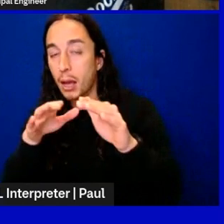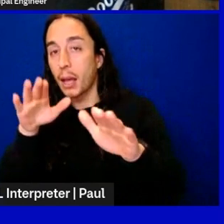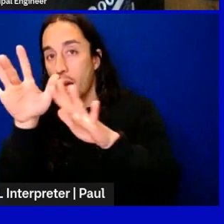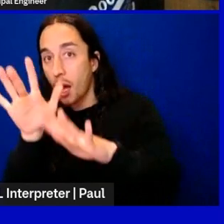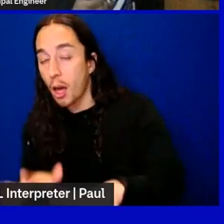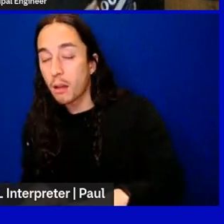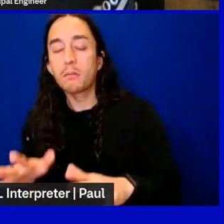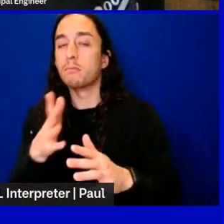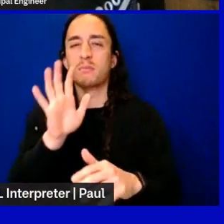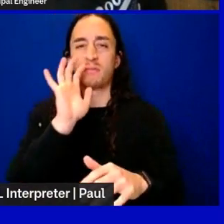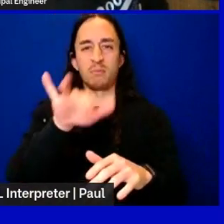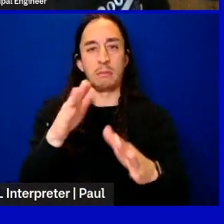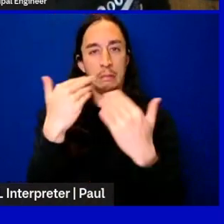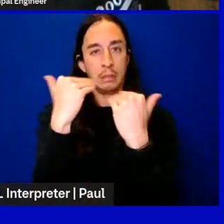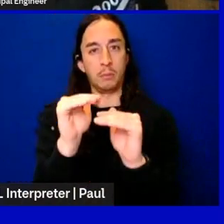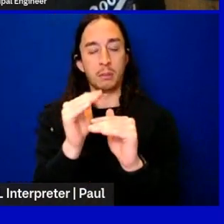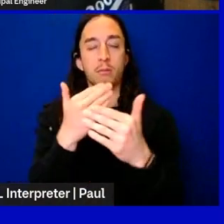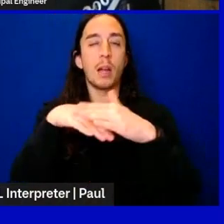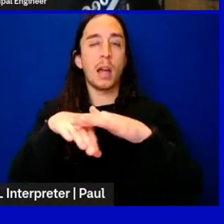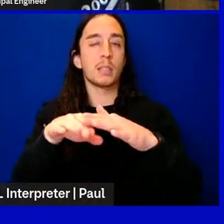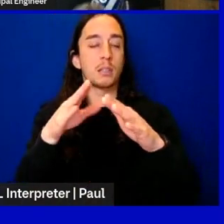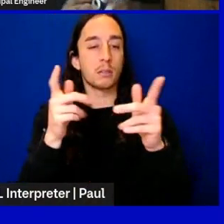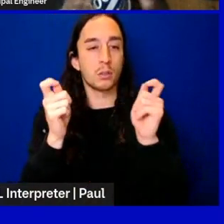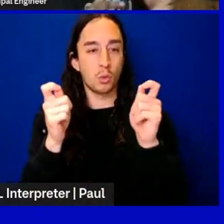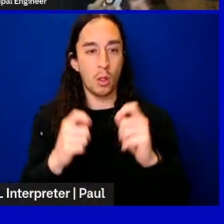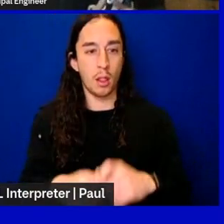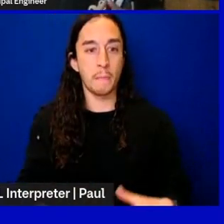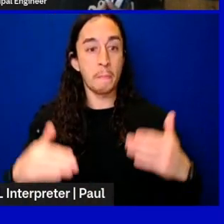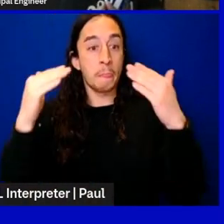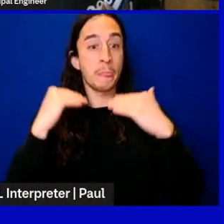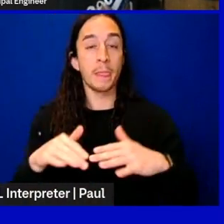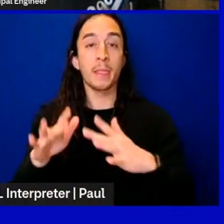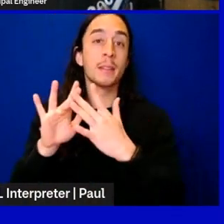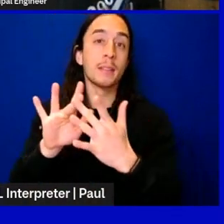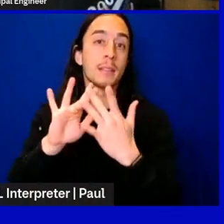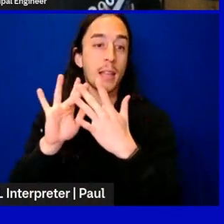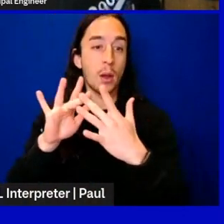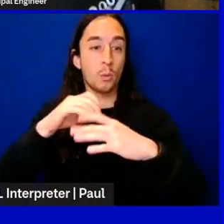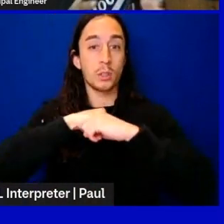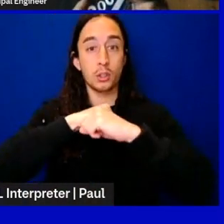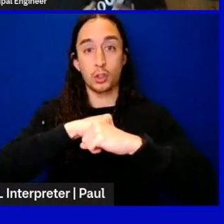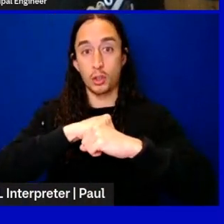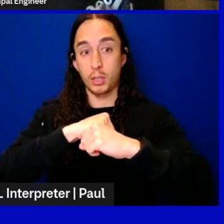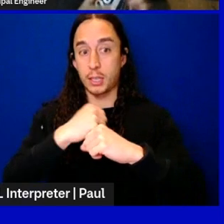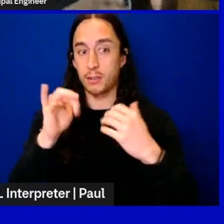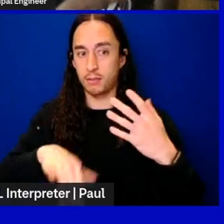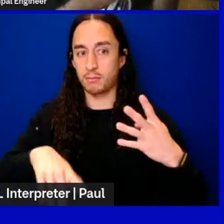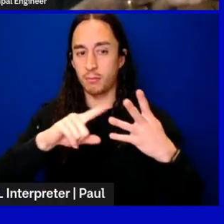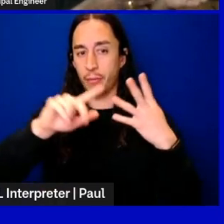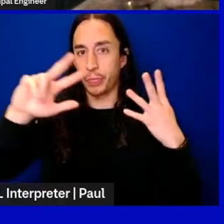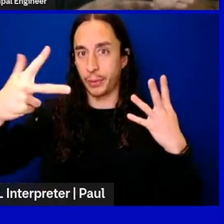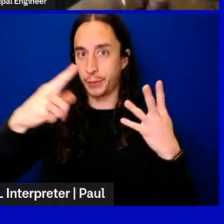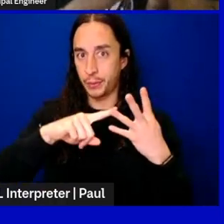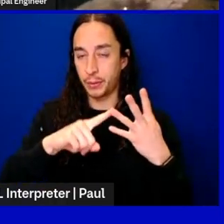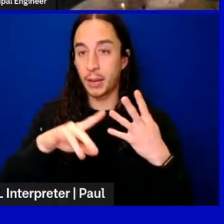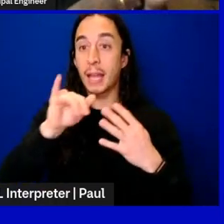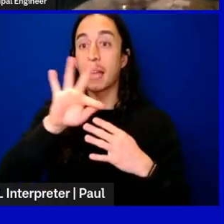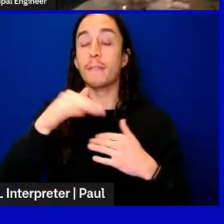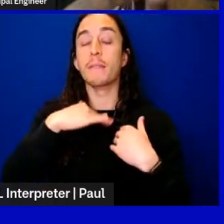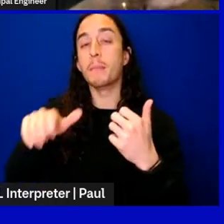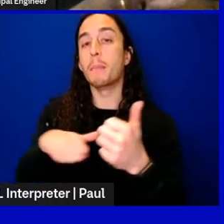access control. The third about is the network security. So now the network security is again very critical. So let's say if you have a backend